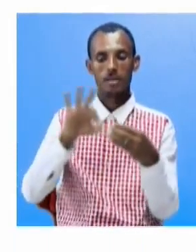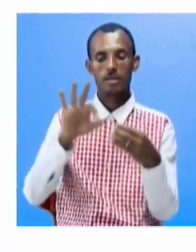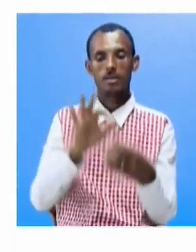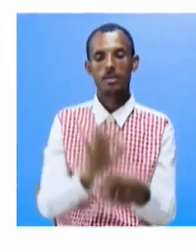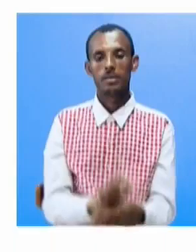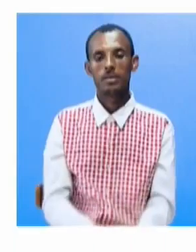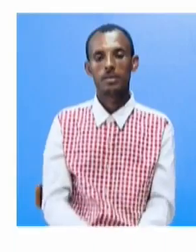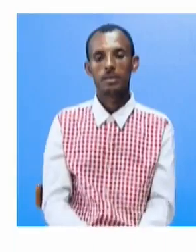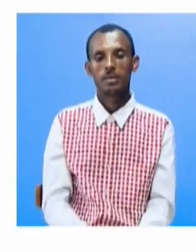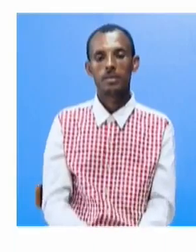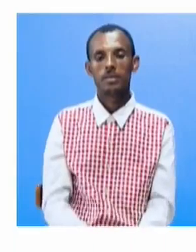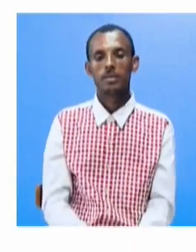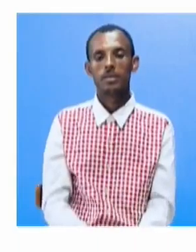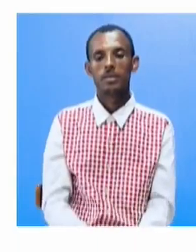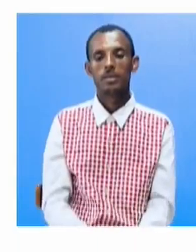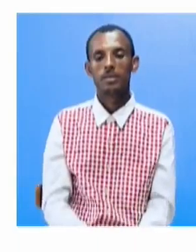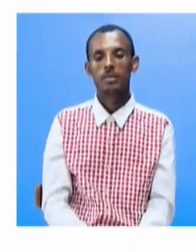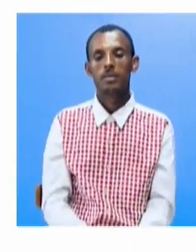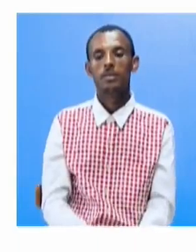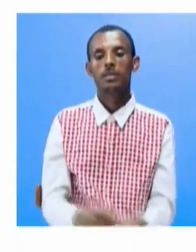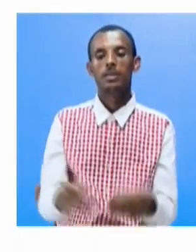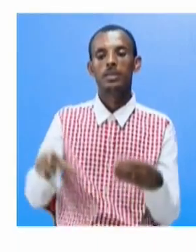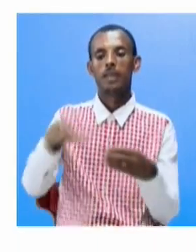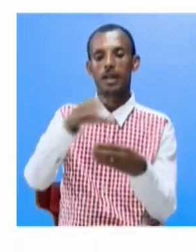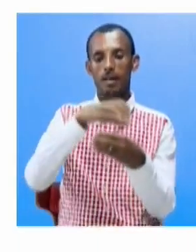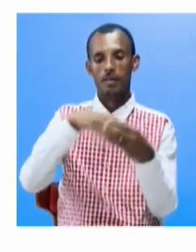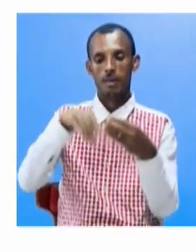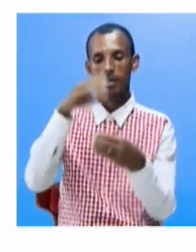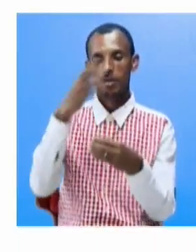Circumference of a circle.